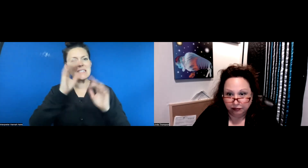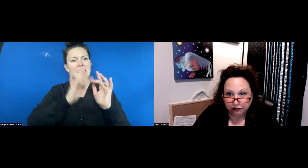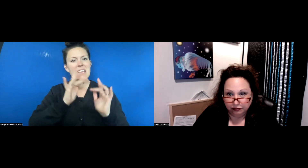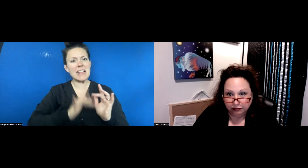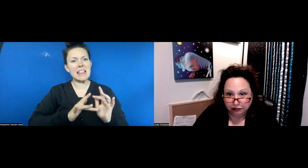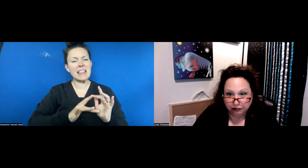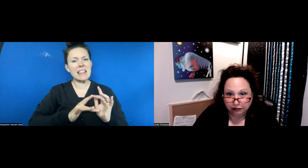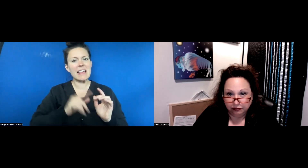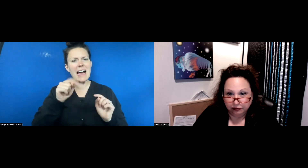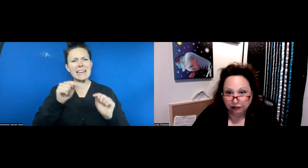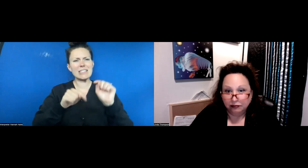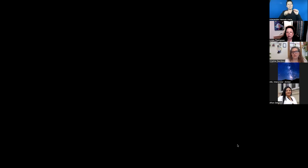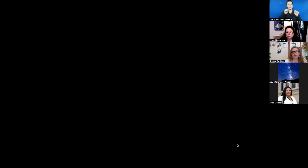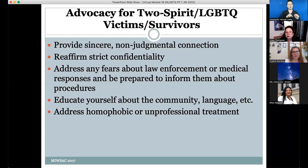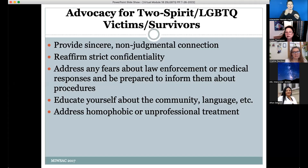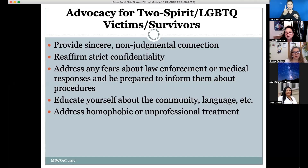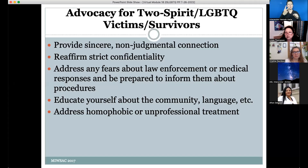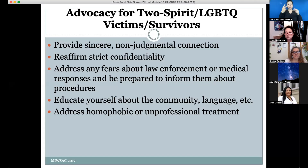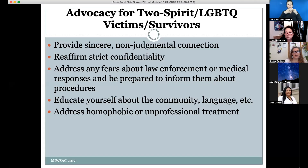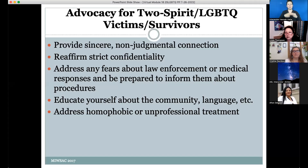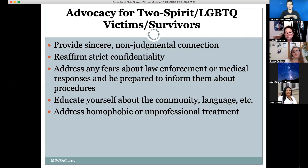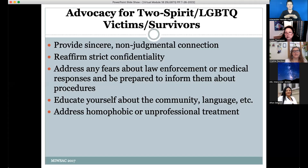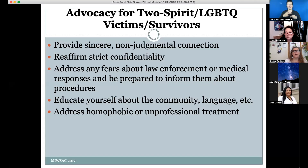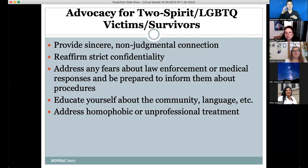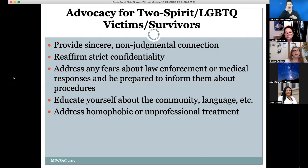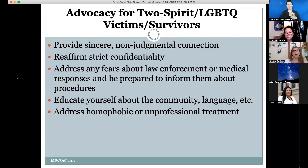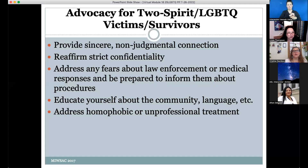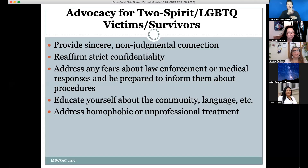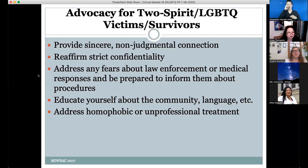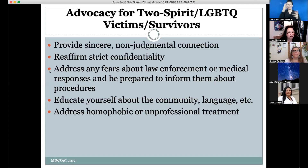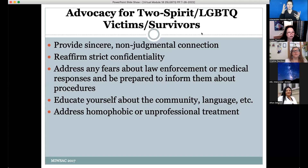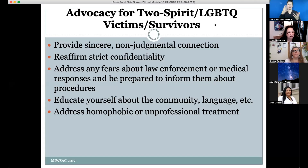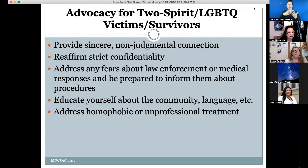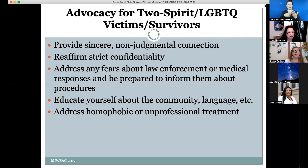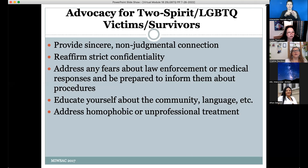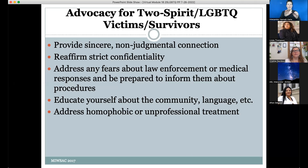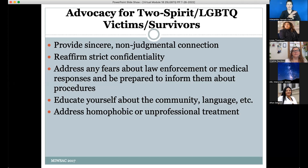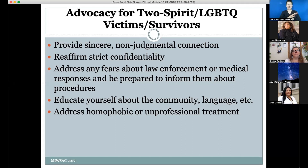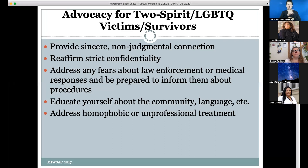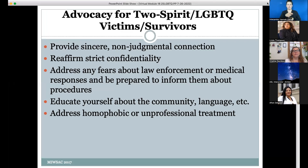back to 2 slides that we missed, and we've kind of already covered it.